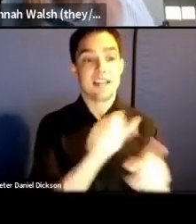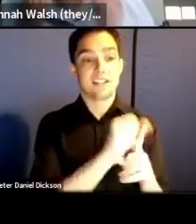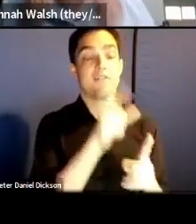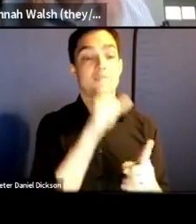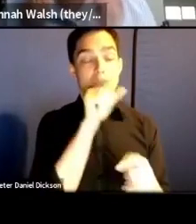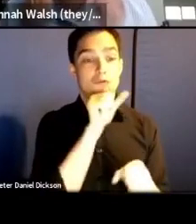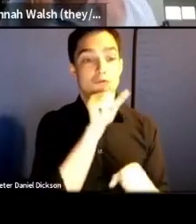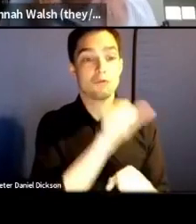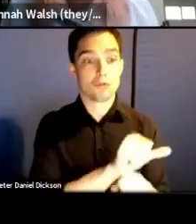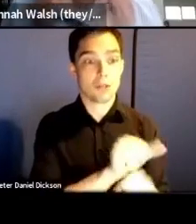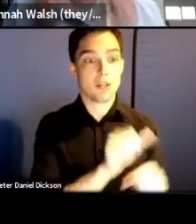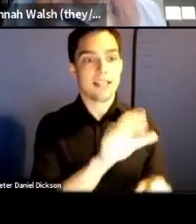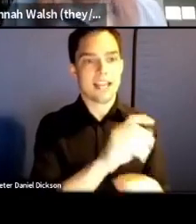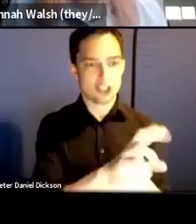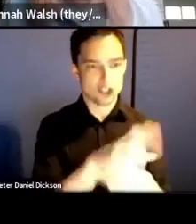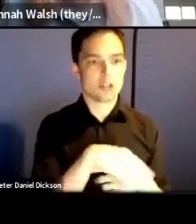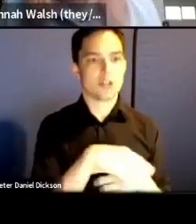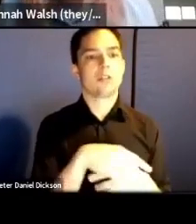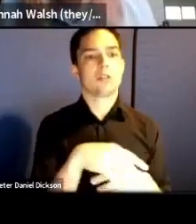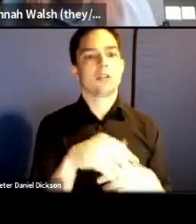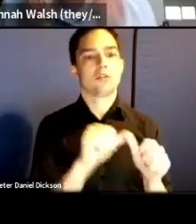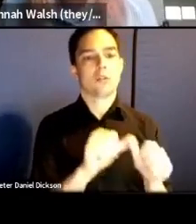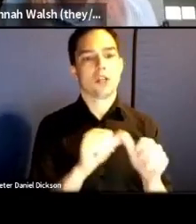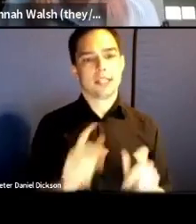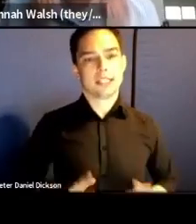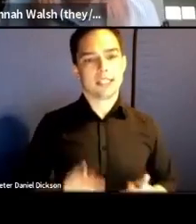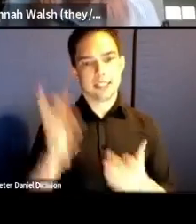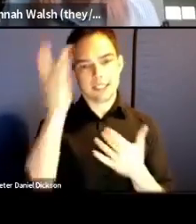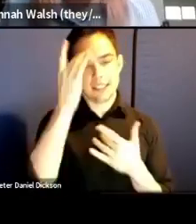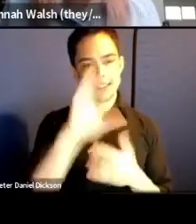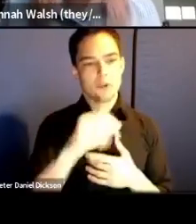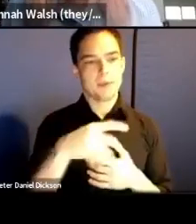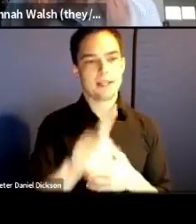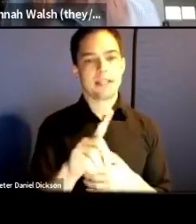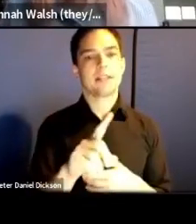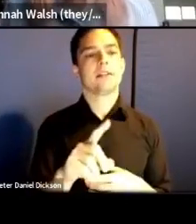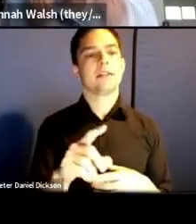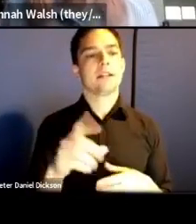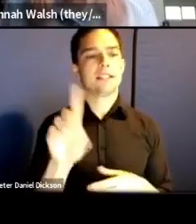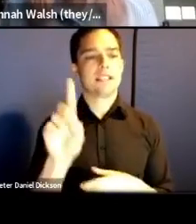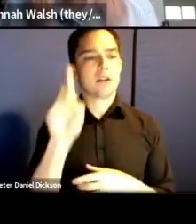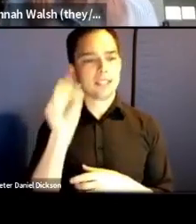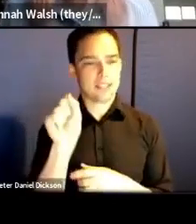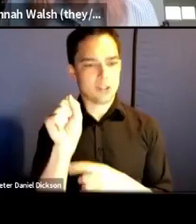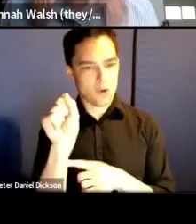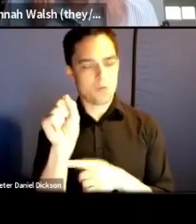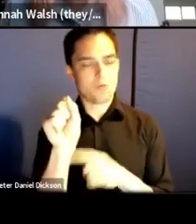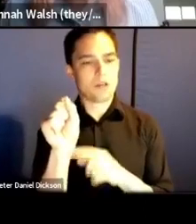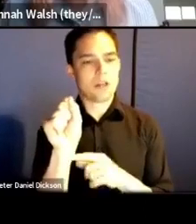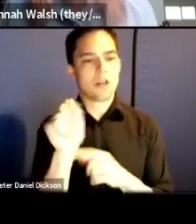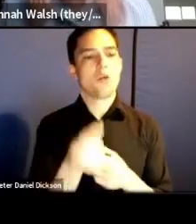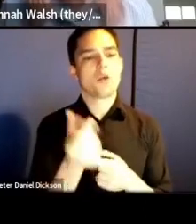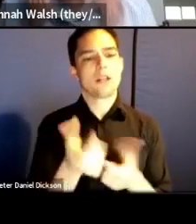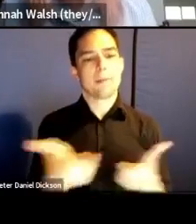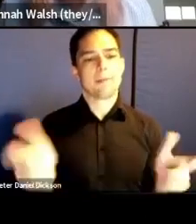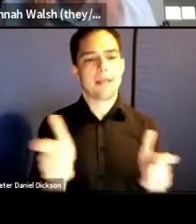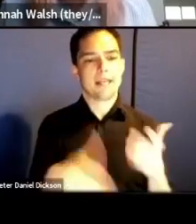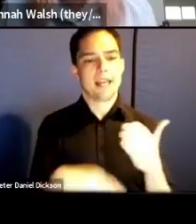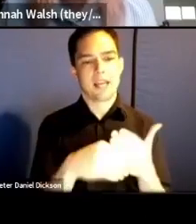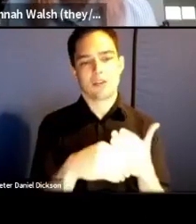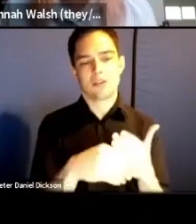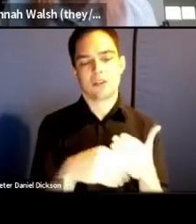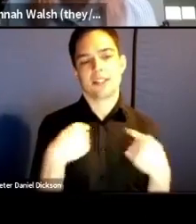as high risk are cancer, chronic kidney disease, COPD, Down syndrome was one of the recent additions as of